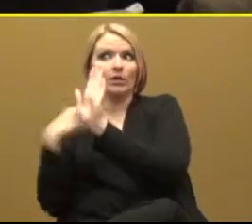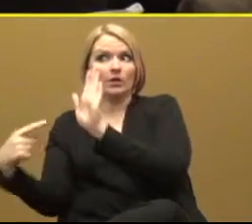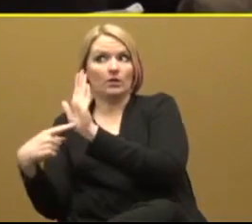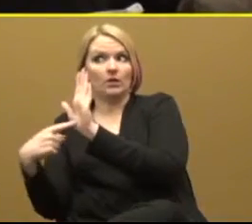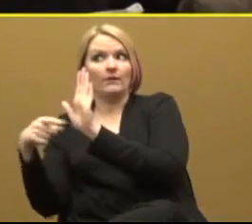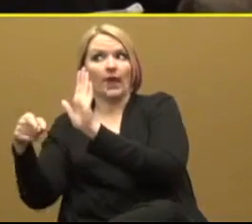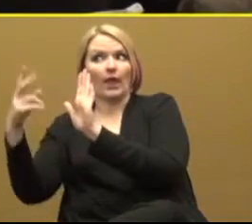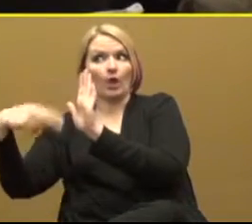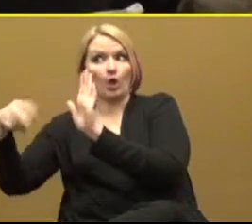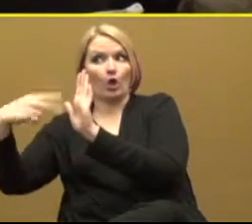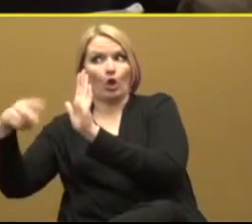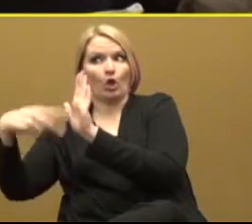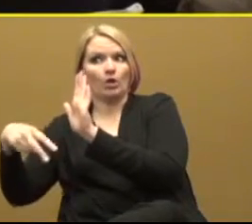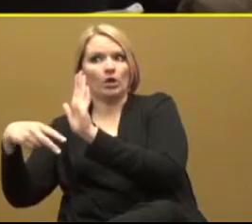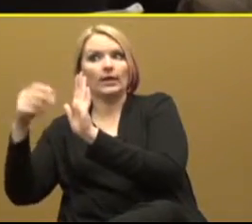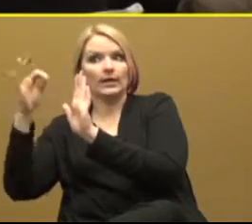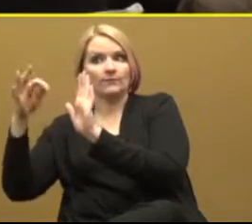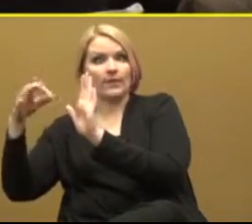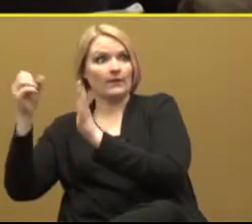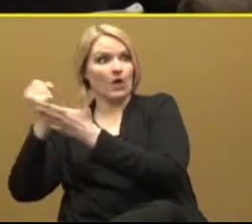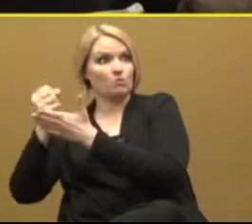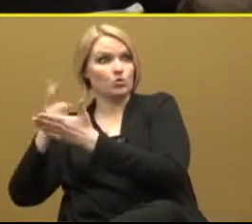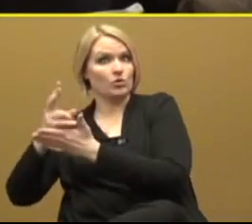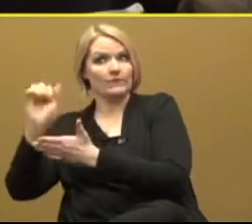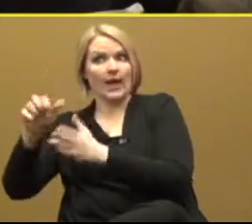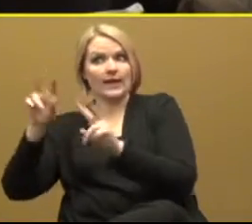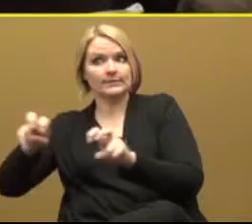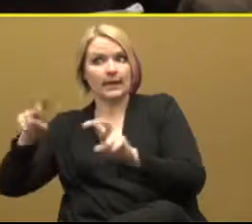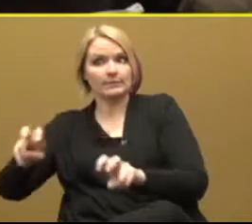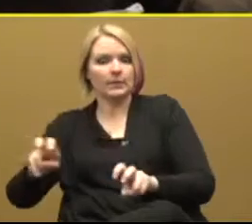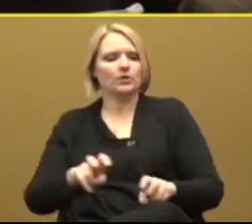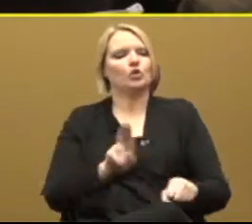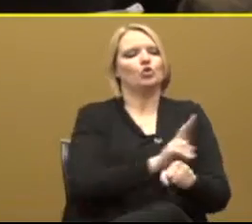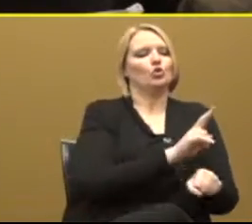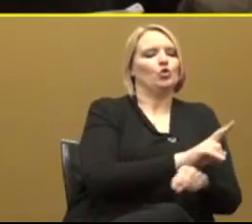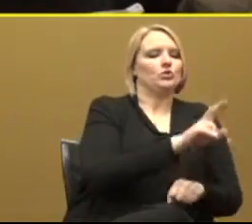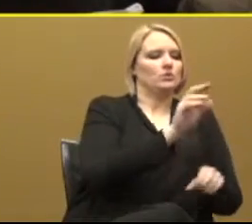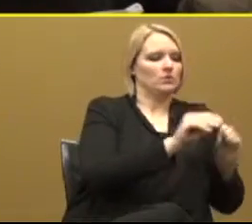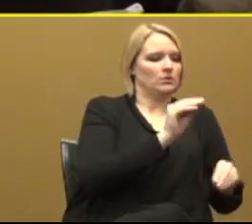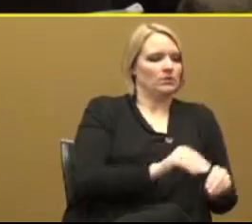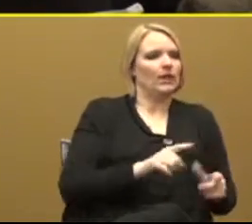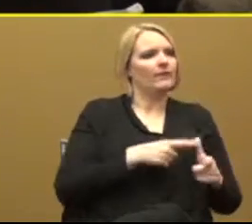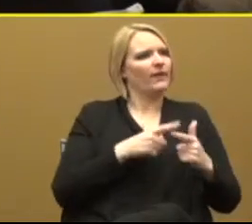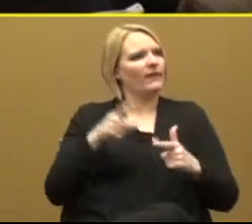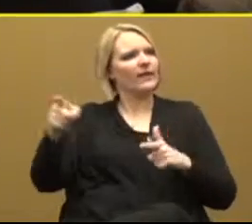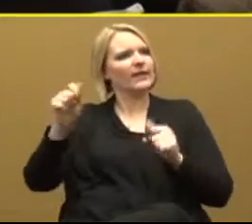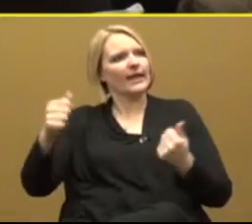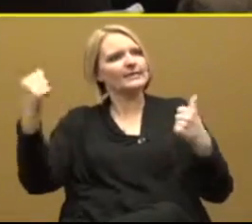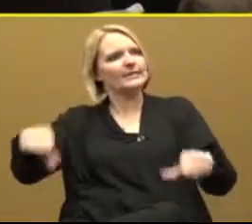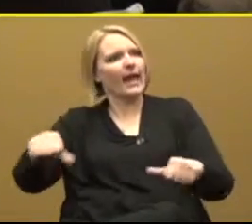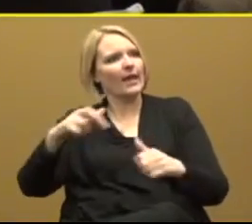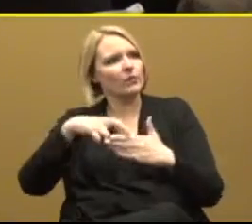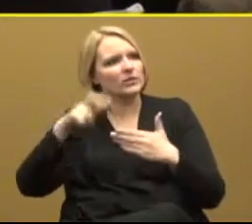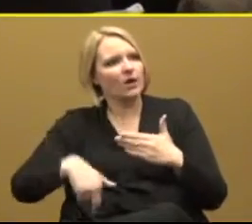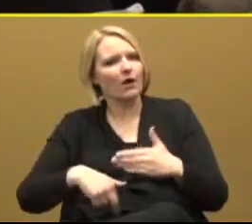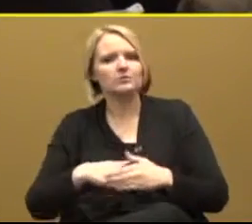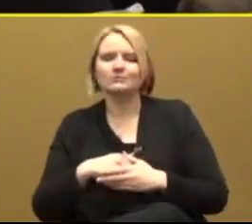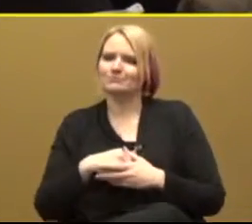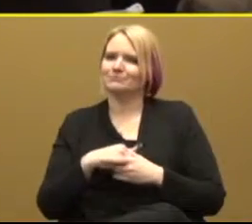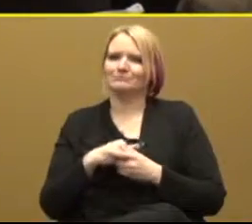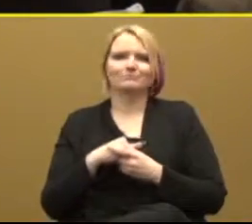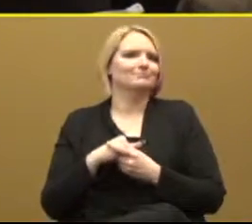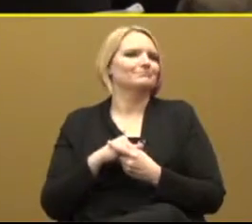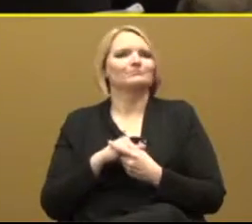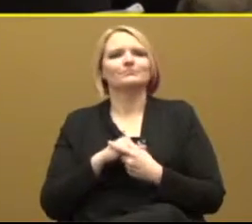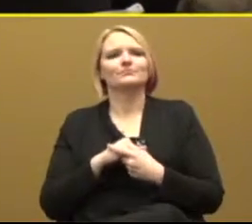them look it over. If they've okayed that assessment to be used for your child, how can they deny the results? Can you repeat that? So. And I don't